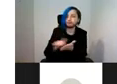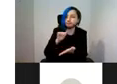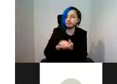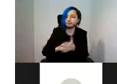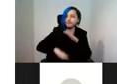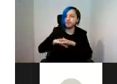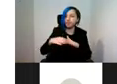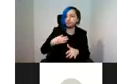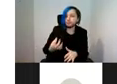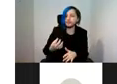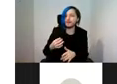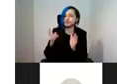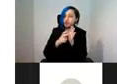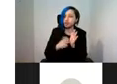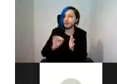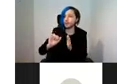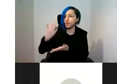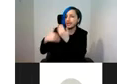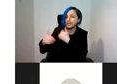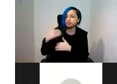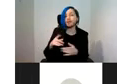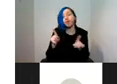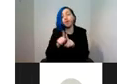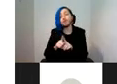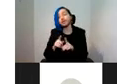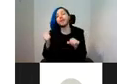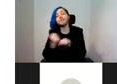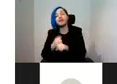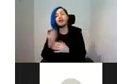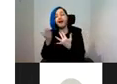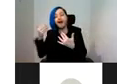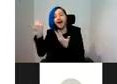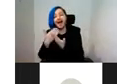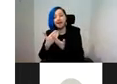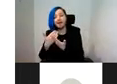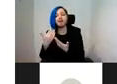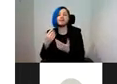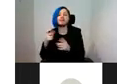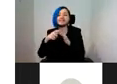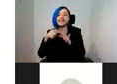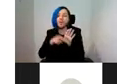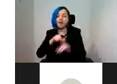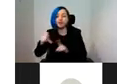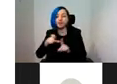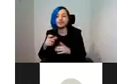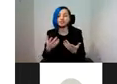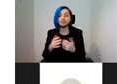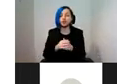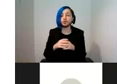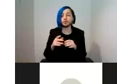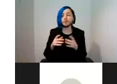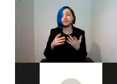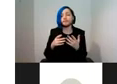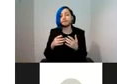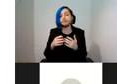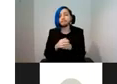these companies and also maker and hacker communities. And as Joel mentioned in the Q&A, for us to able to work with these communities kind of